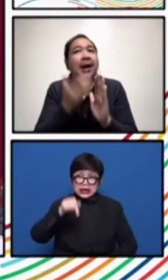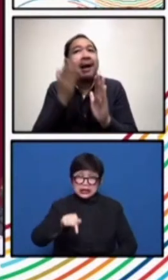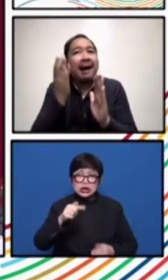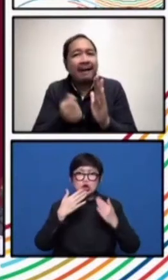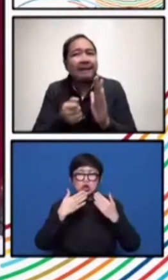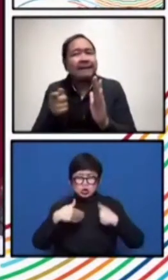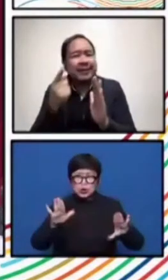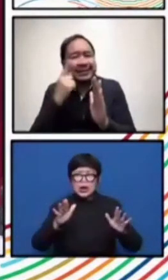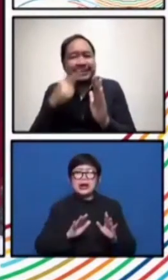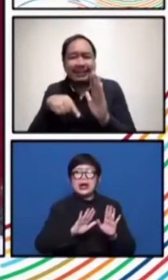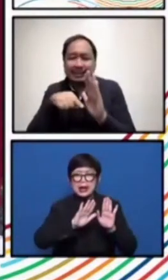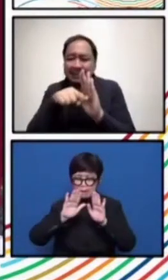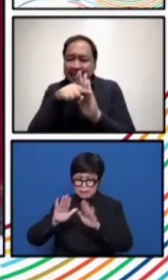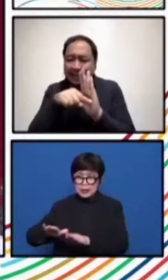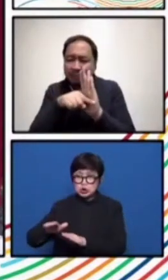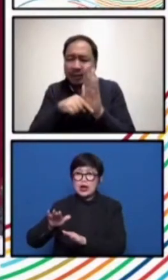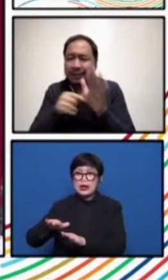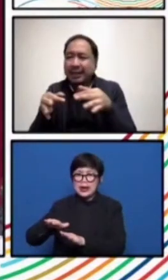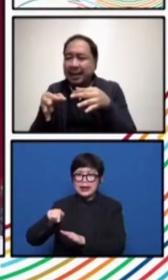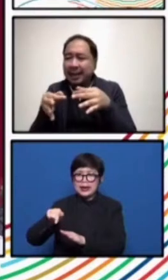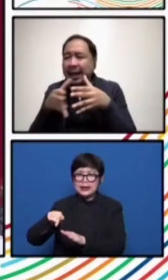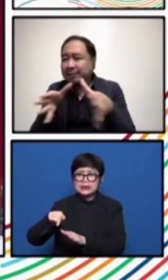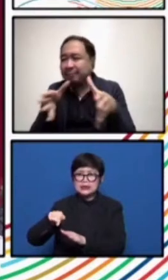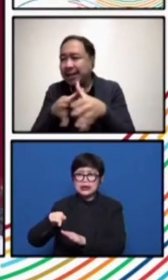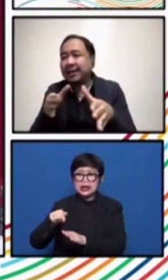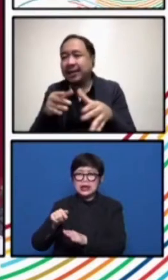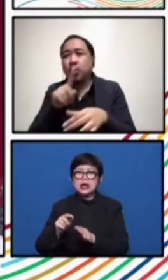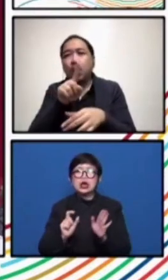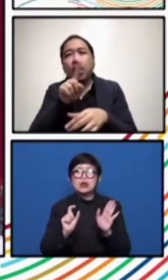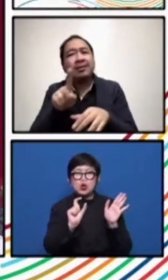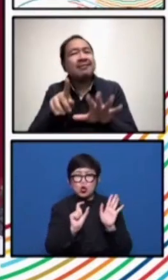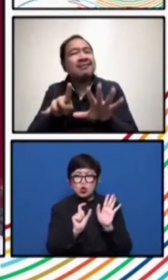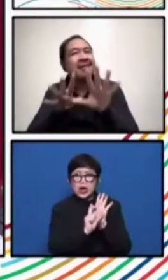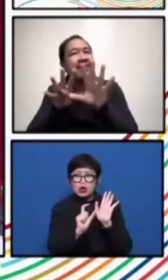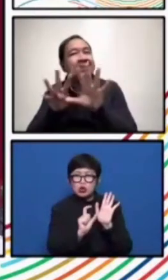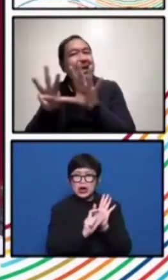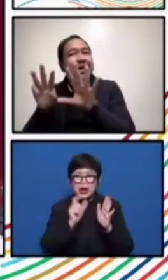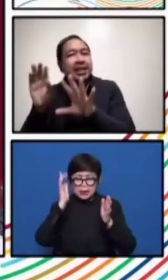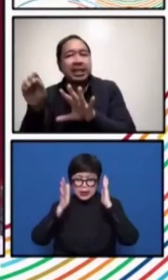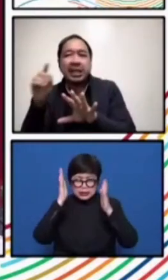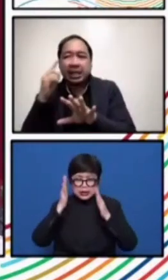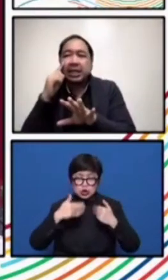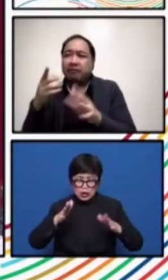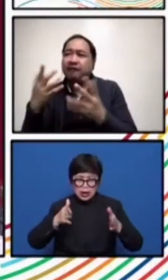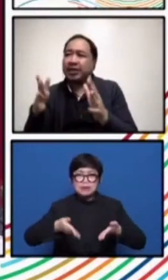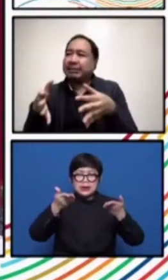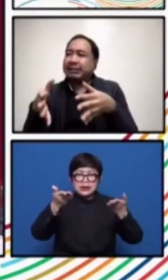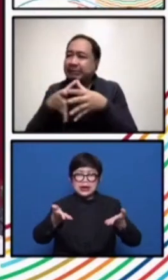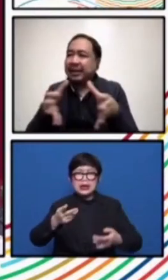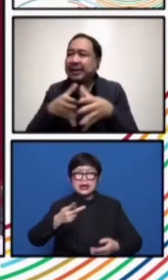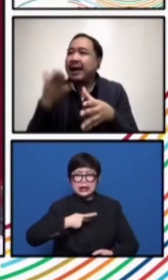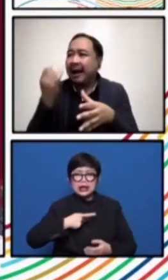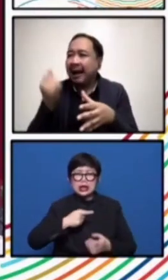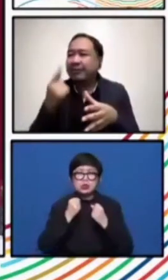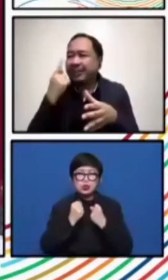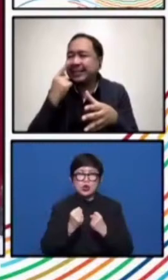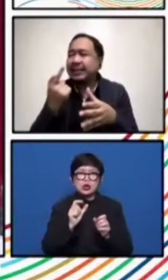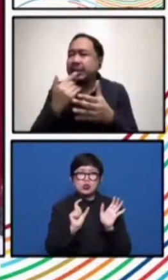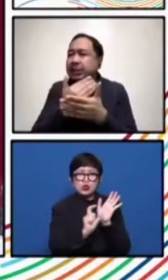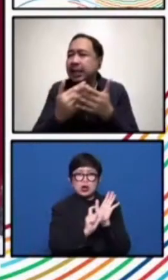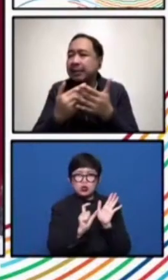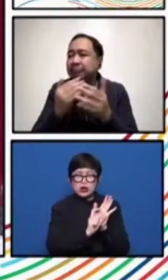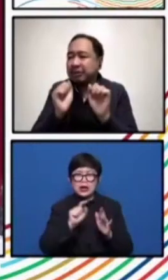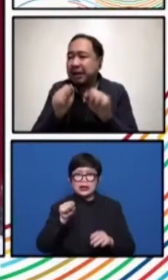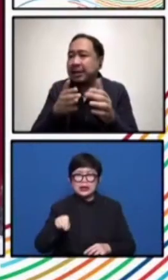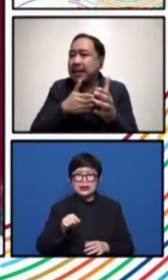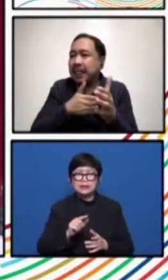the Copyright Act 1987 already provided so we just need to strengthen it and it was brought up to the